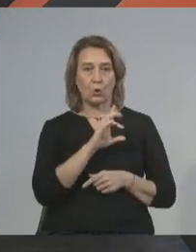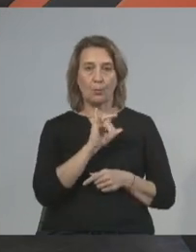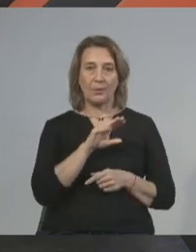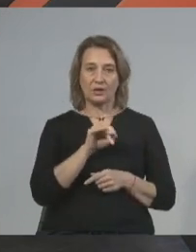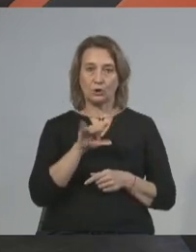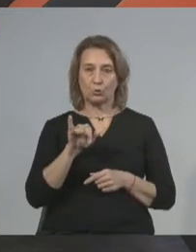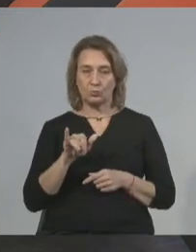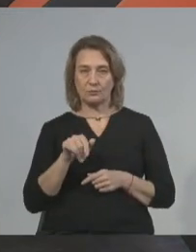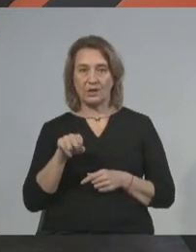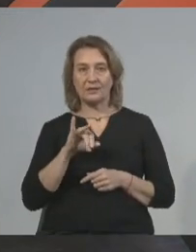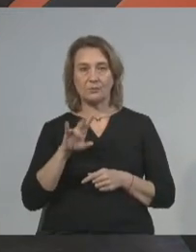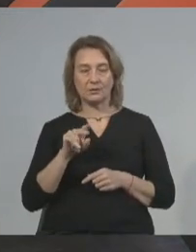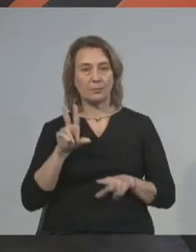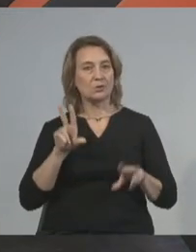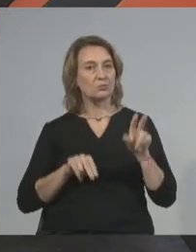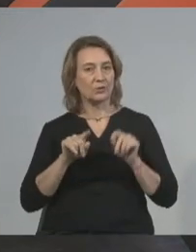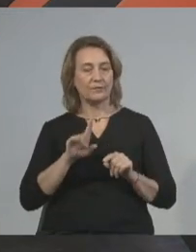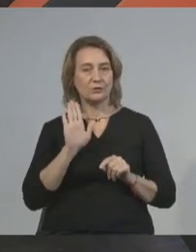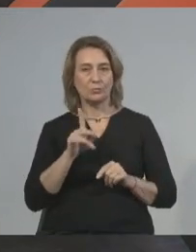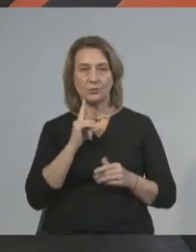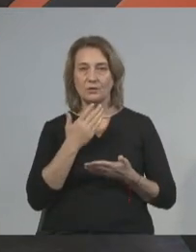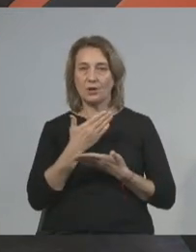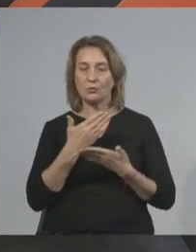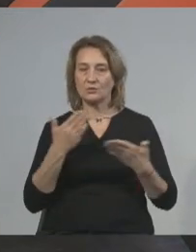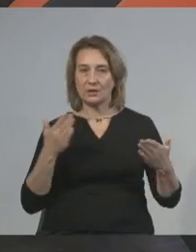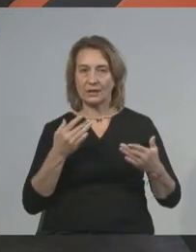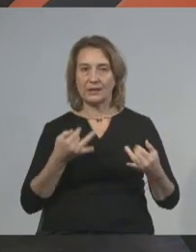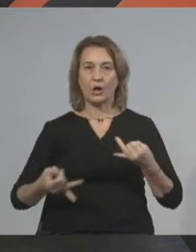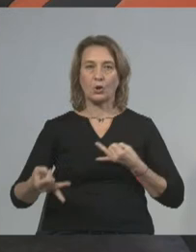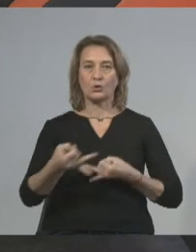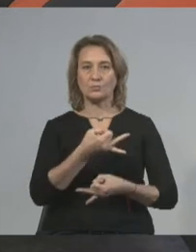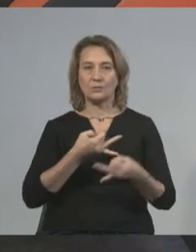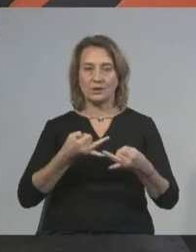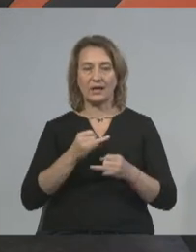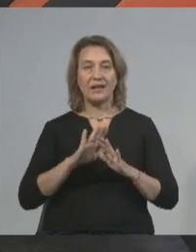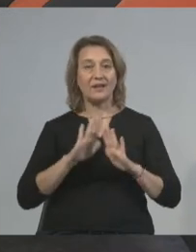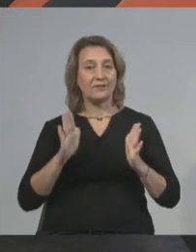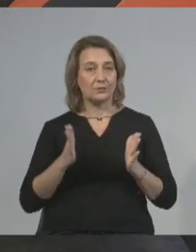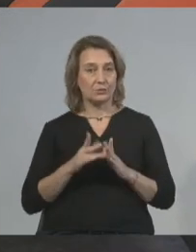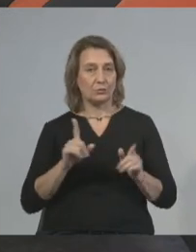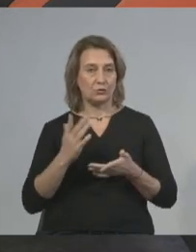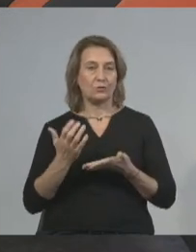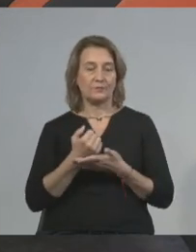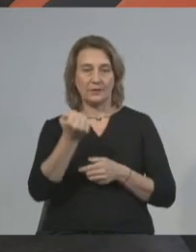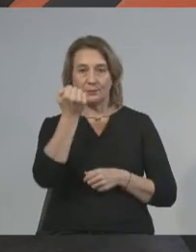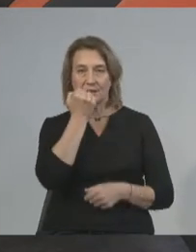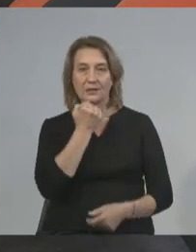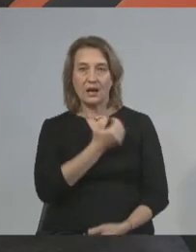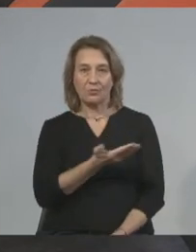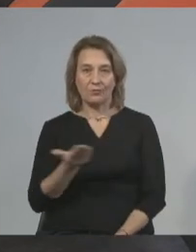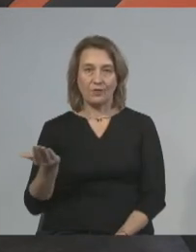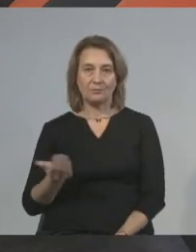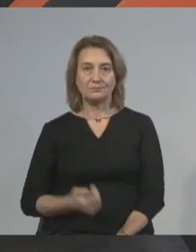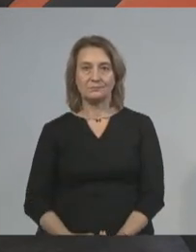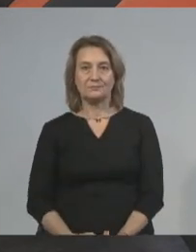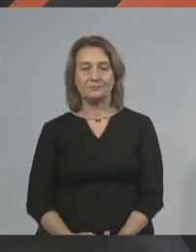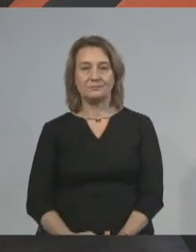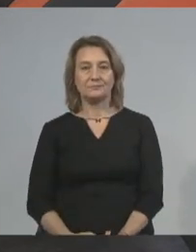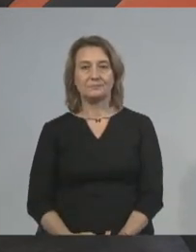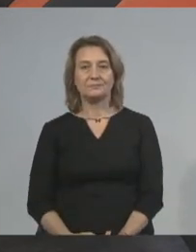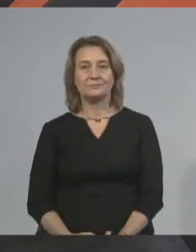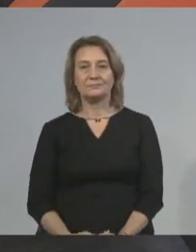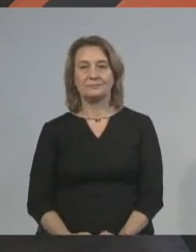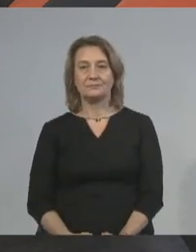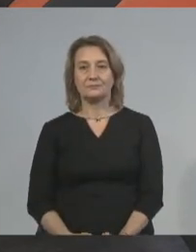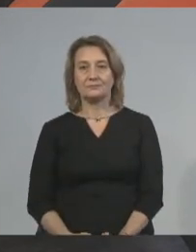grateful to dmitry deparrick and robert van der norda i hope that it's not our last conversation and we hope that we'll